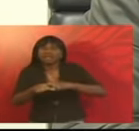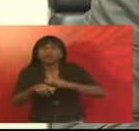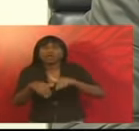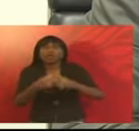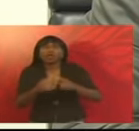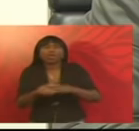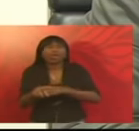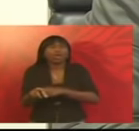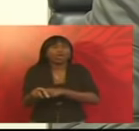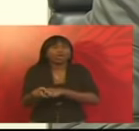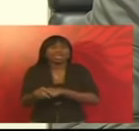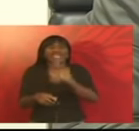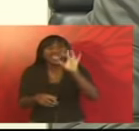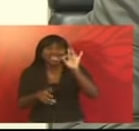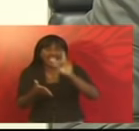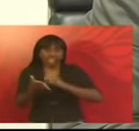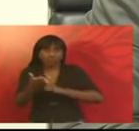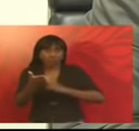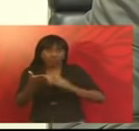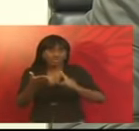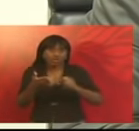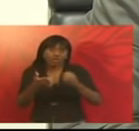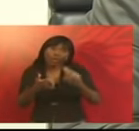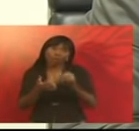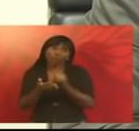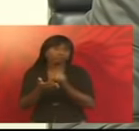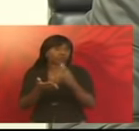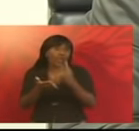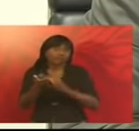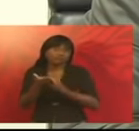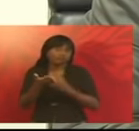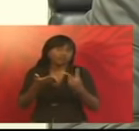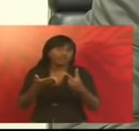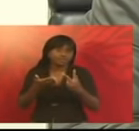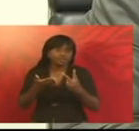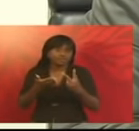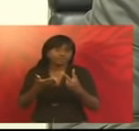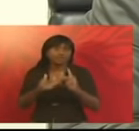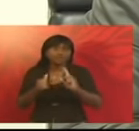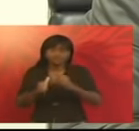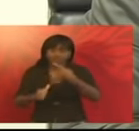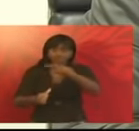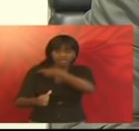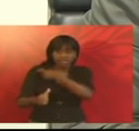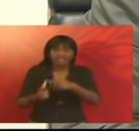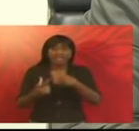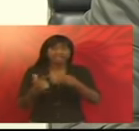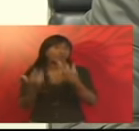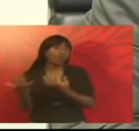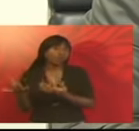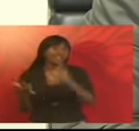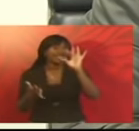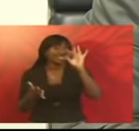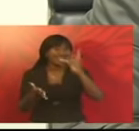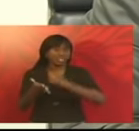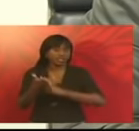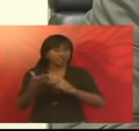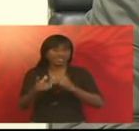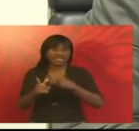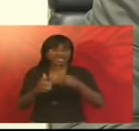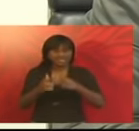they had found, 8 weeks or even longer. They got better immune responses with intervals at that length. When they did the same study